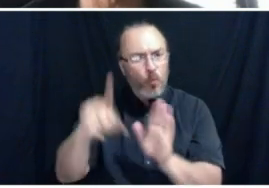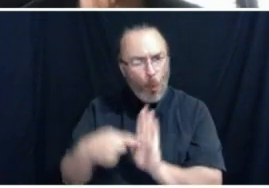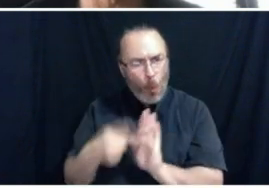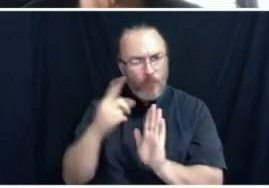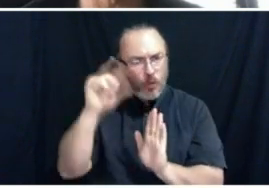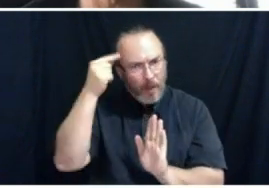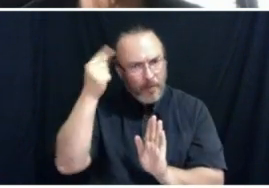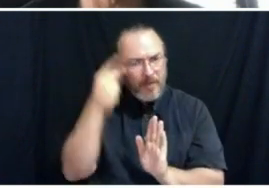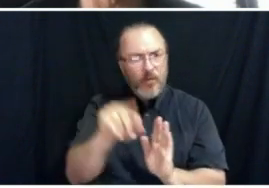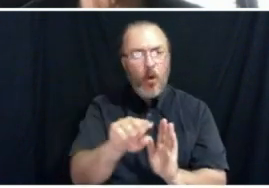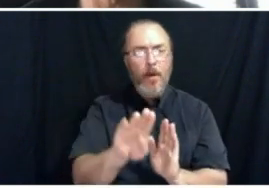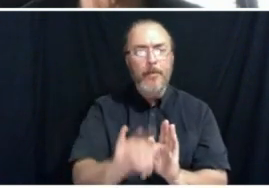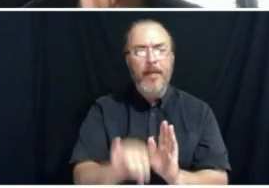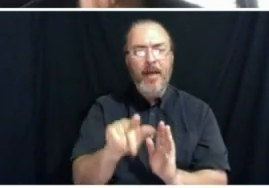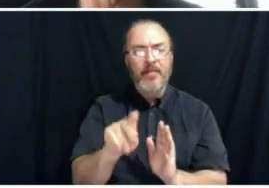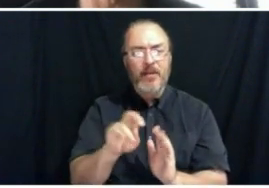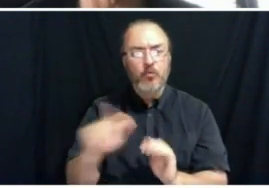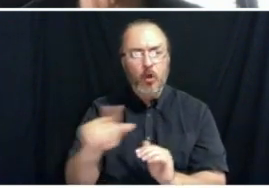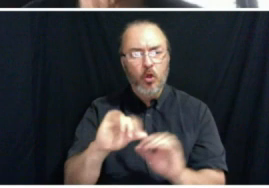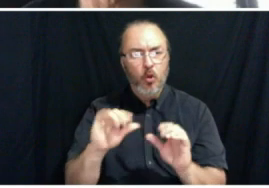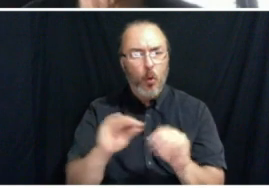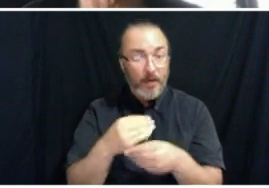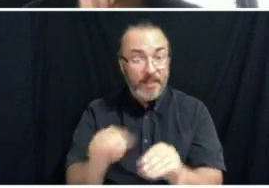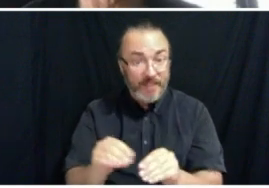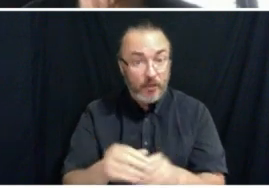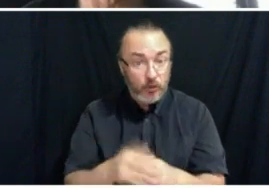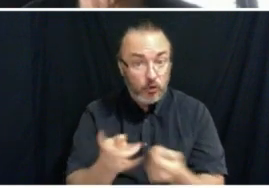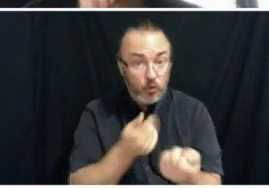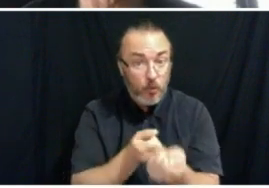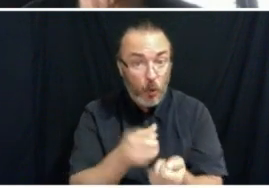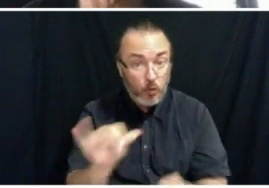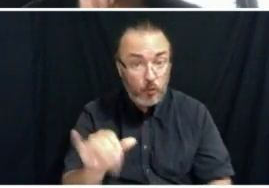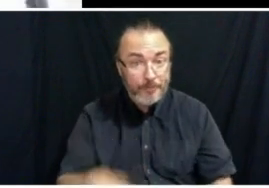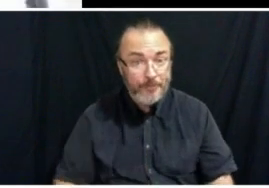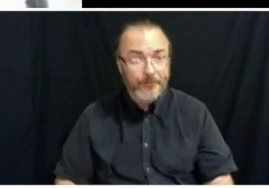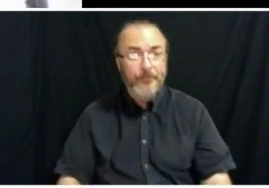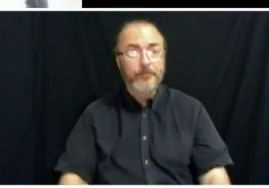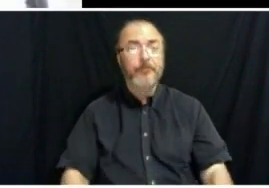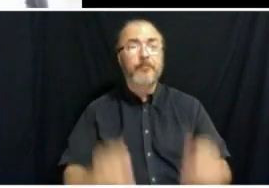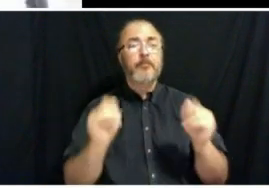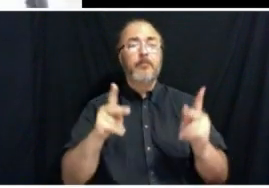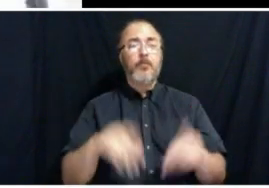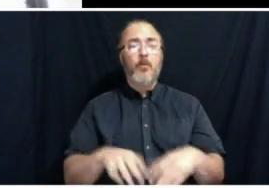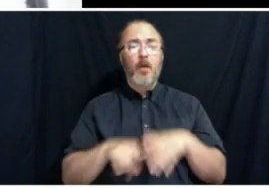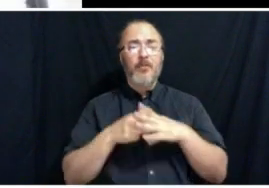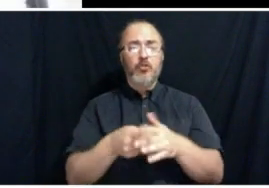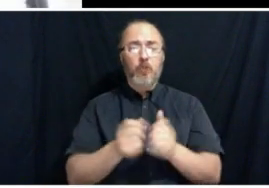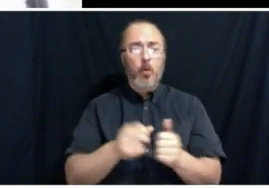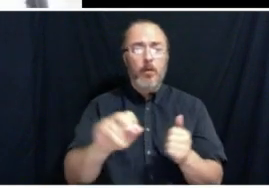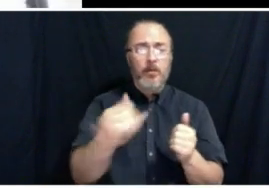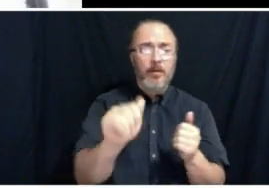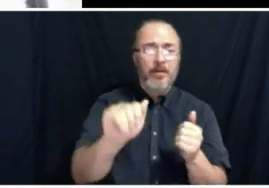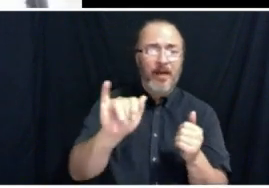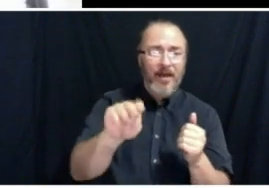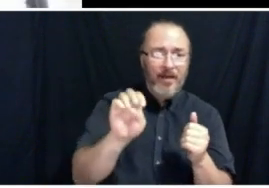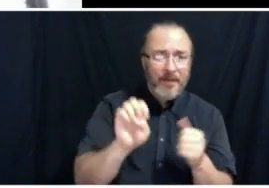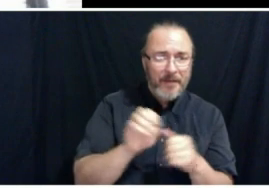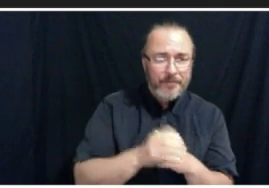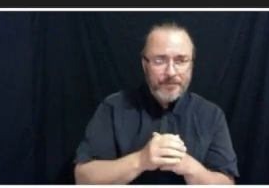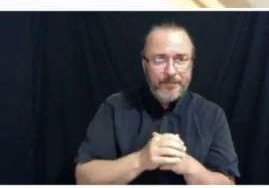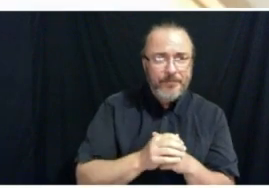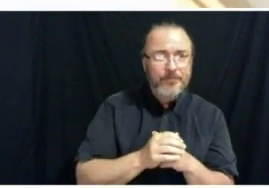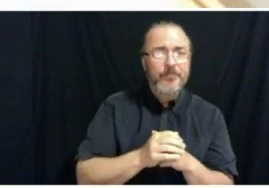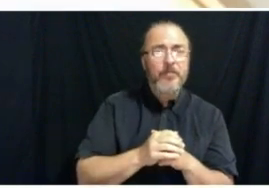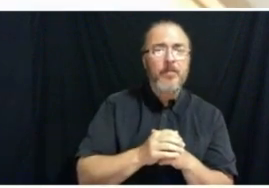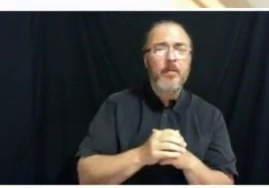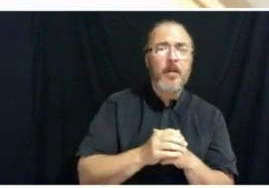bilateral development organizations supporting them. So I'd like to kick off with Jaime. Jaime,